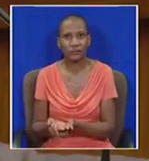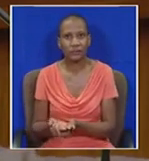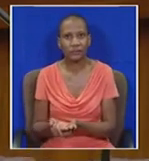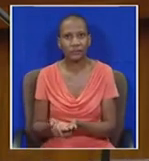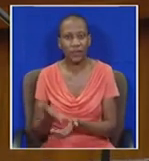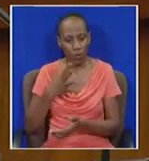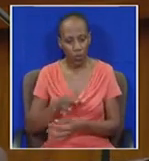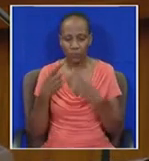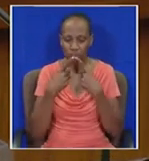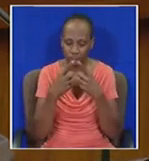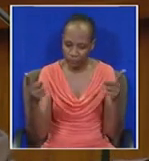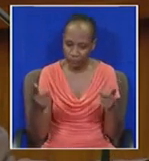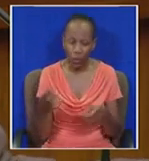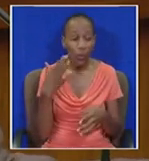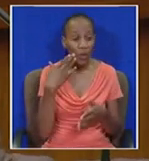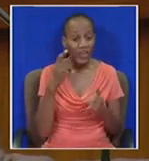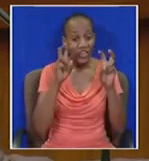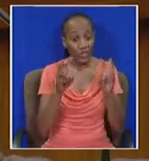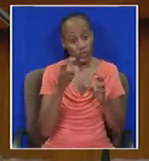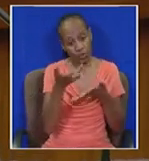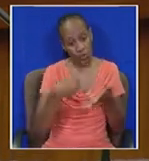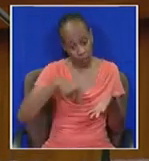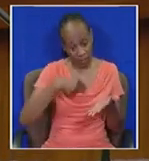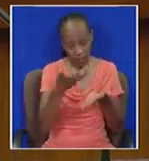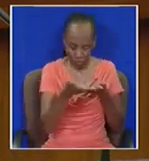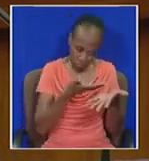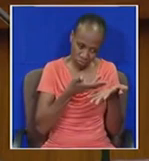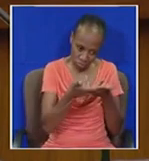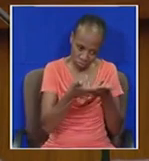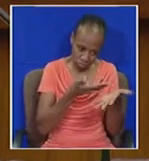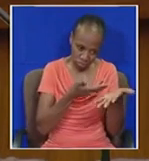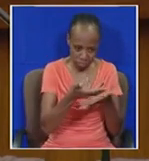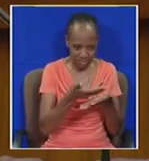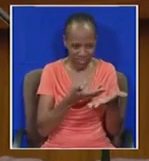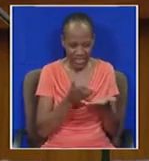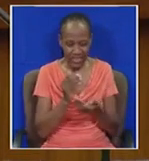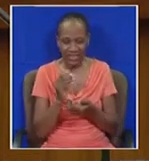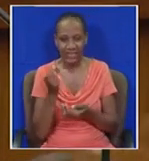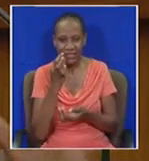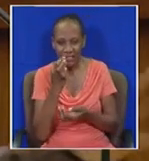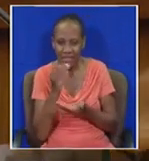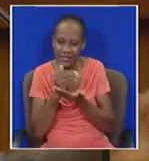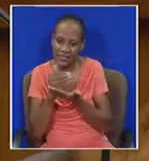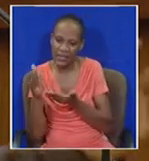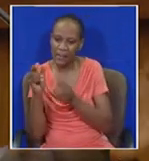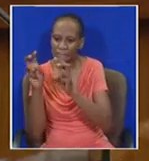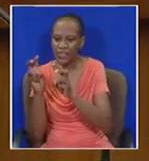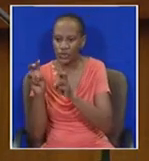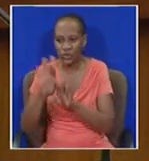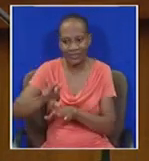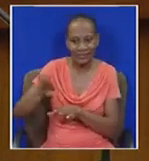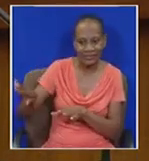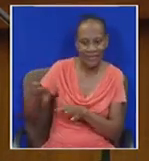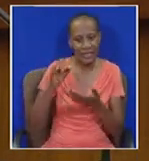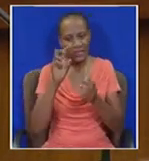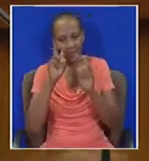to stress that when we discuss our issues, there should be no gray areas of issues that cannot be touched and